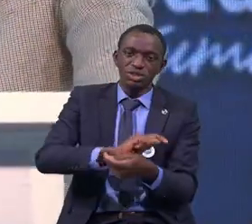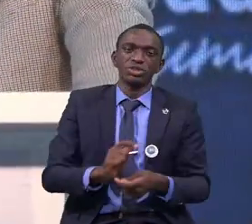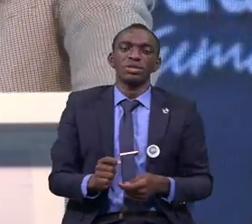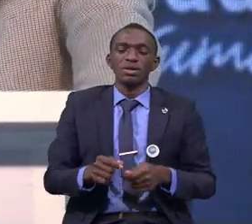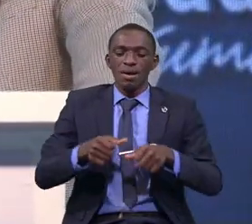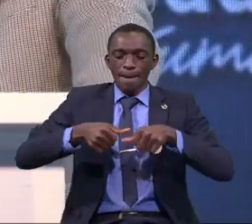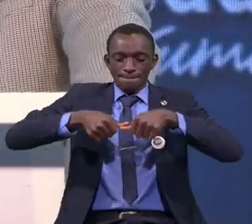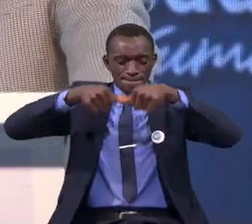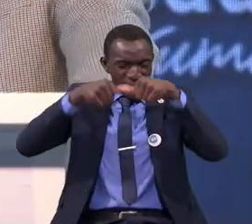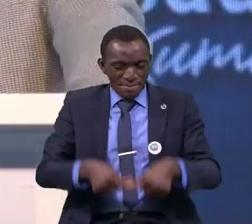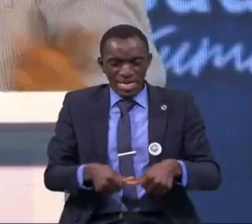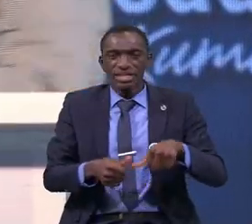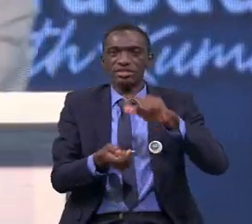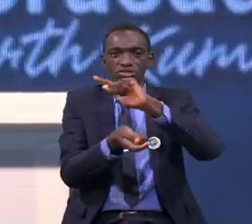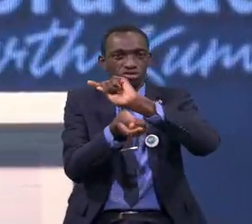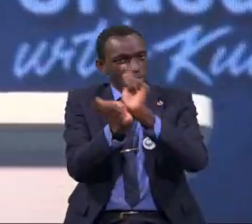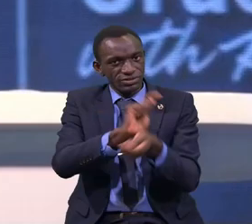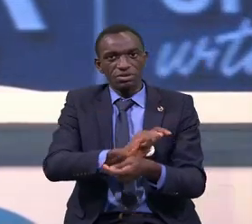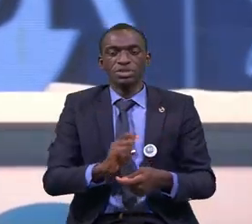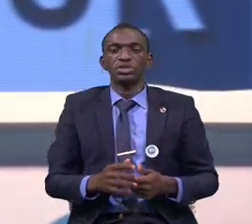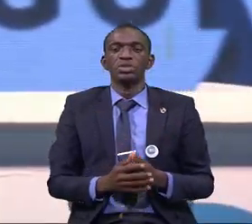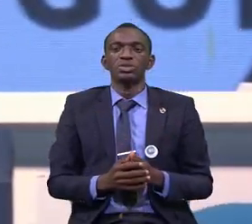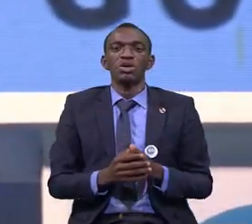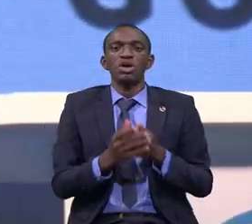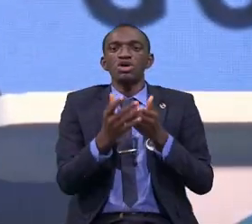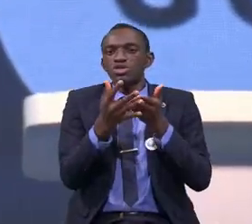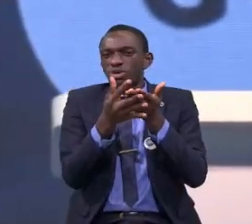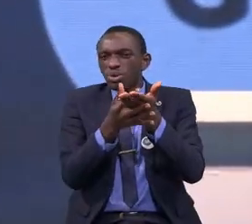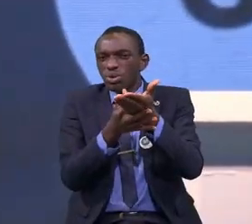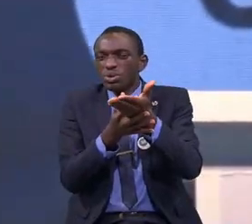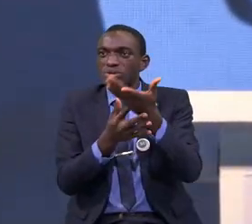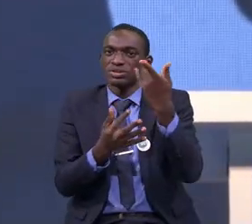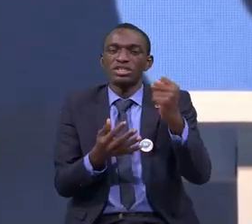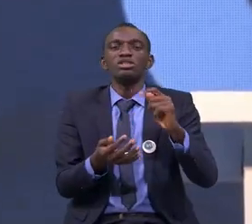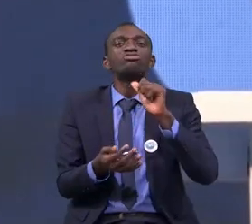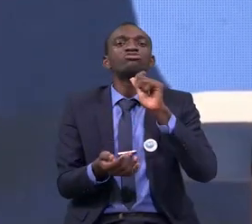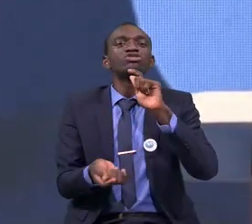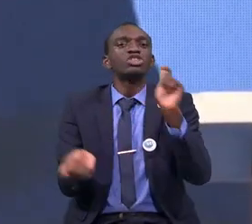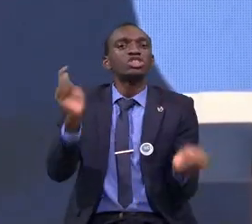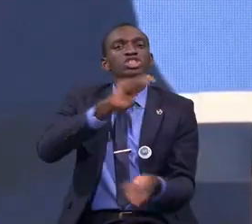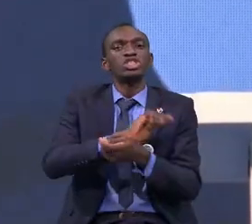Permanent transformation. Through the unchangeable Christ.